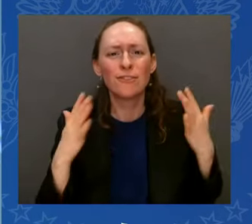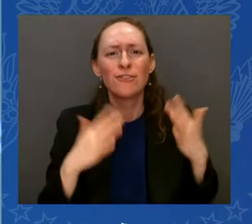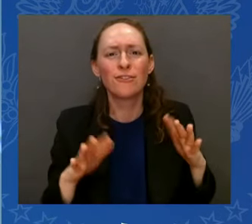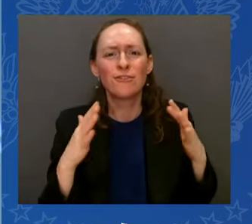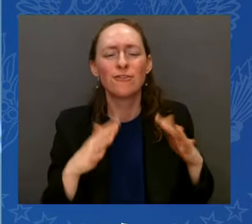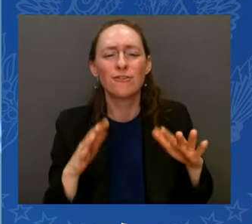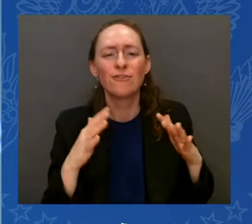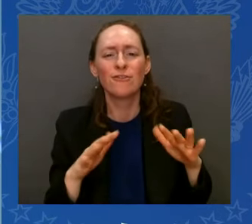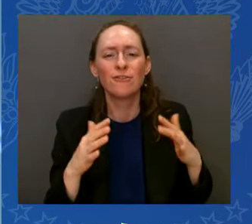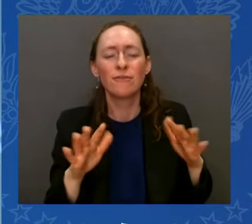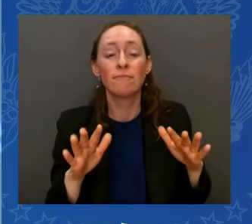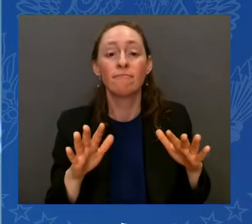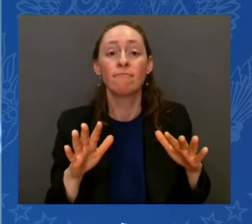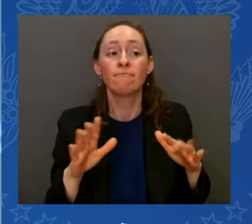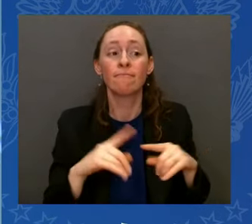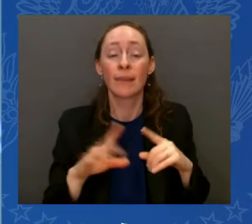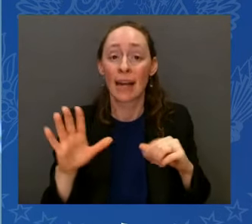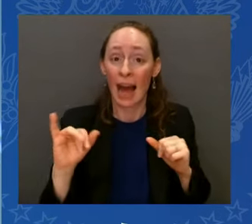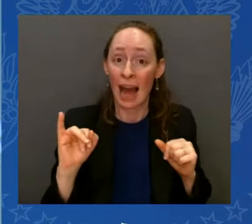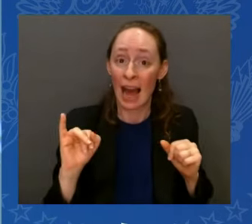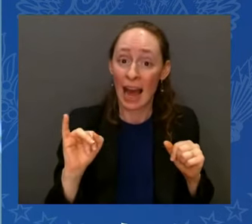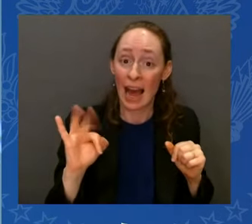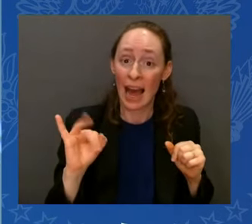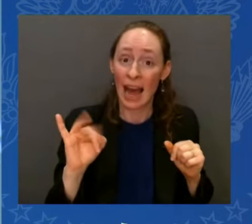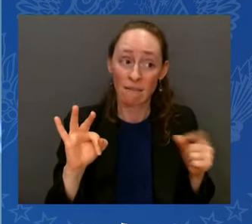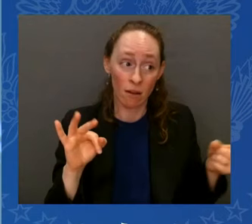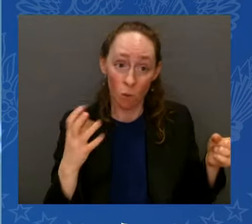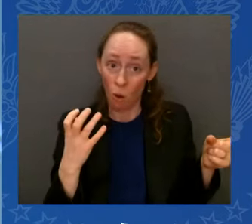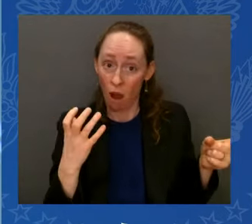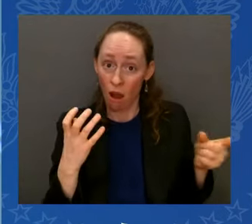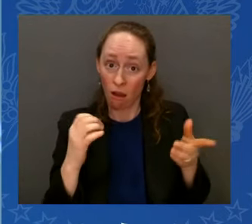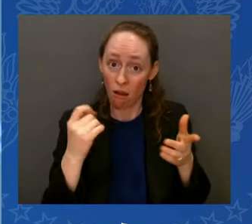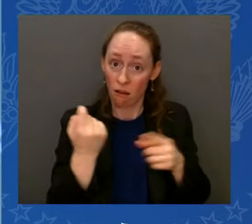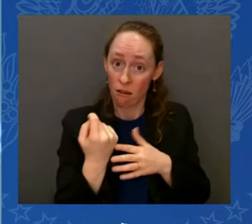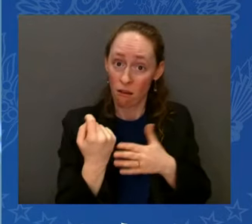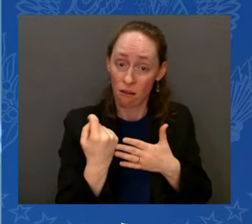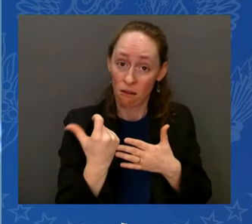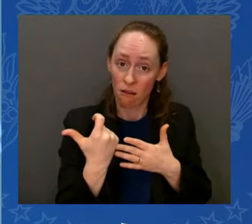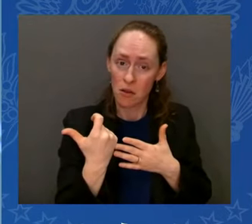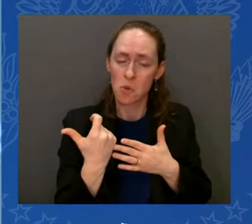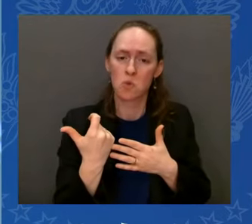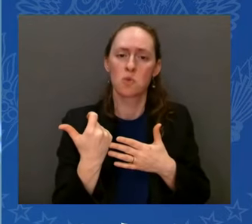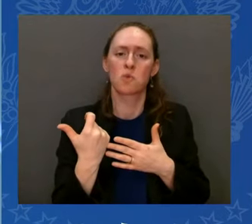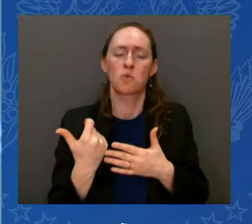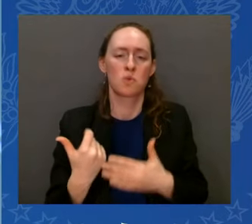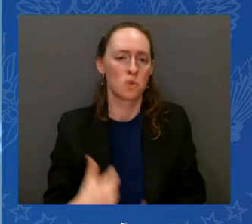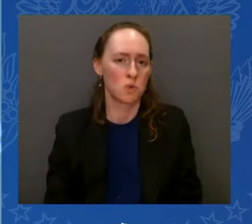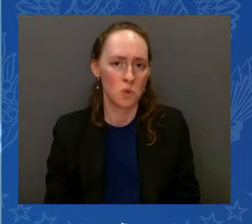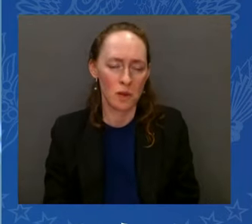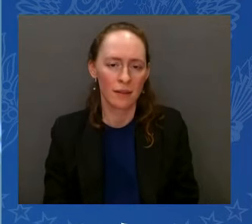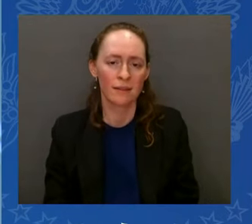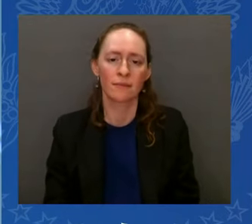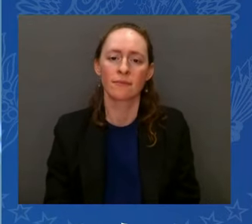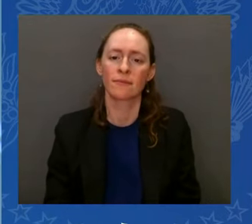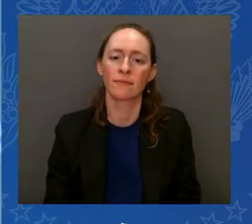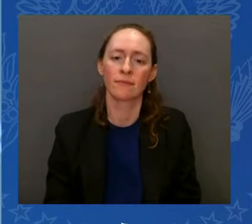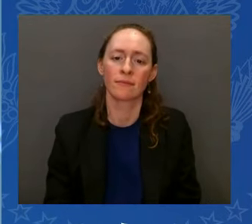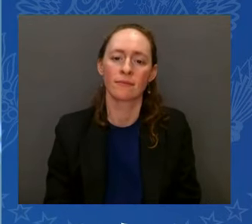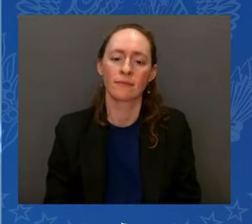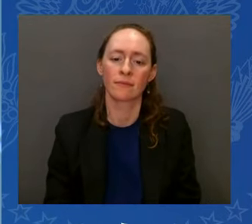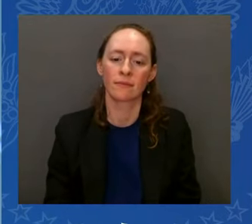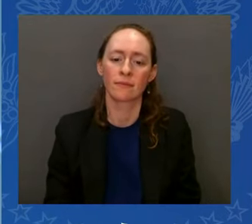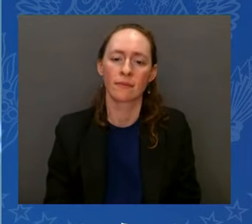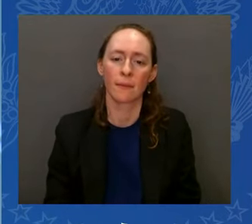and by the way, you know, it's like, you know, when we talked about this bill being passed, everybody said, yeah, and a promise that we're going to bring down drug prices